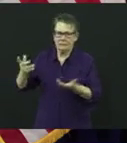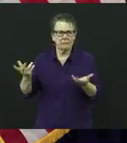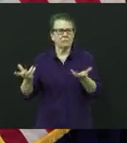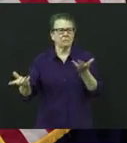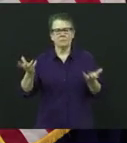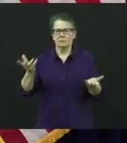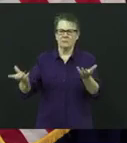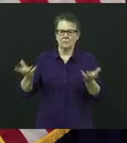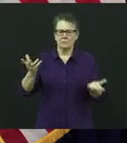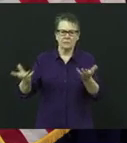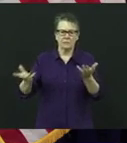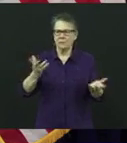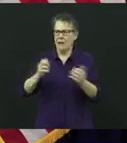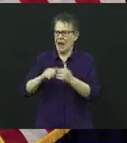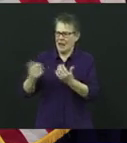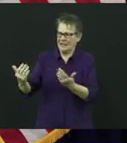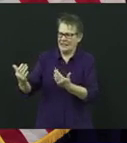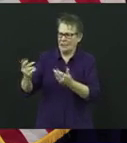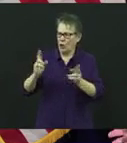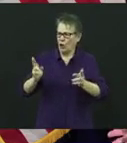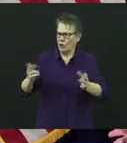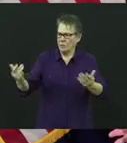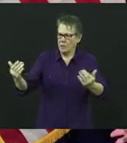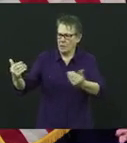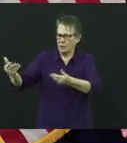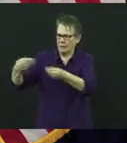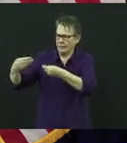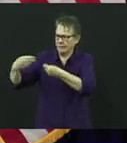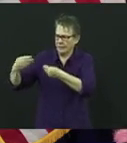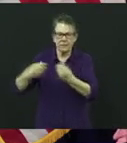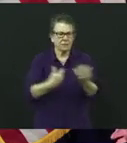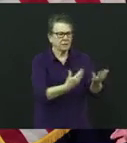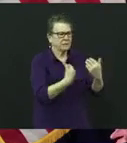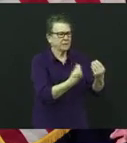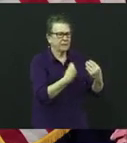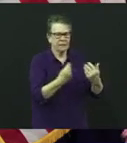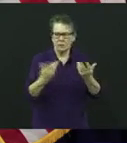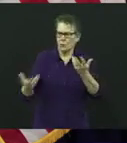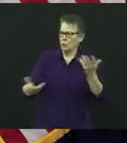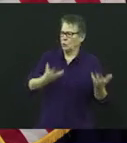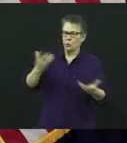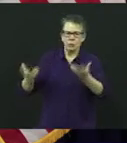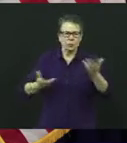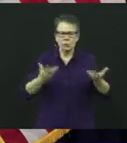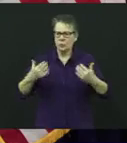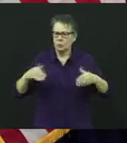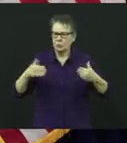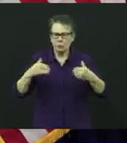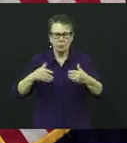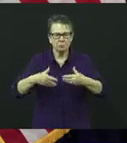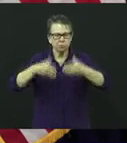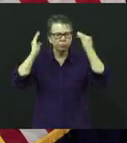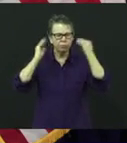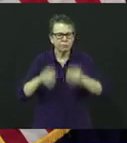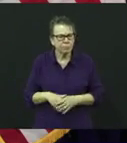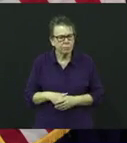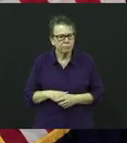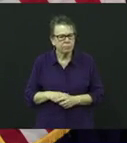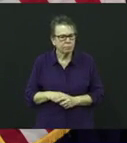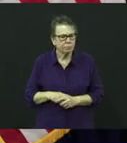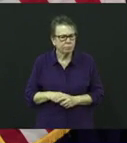of displacement from what are currently occupied critical care and other beds into these field hospitals.